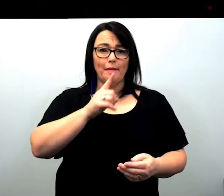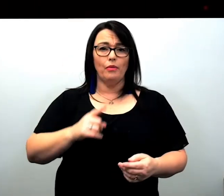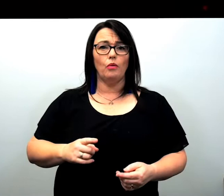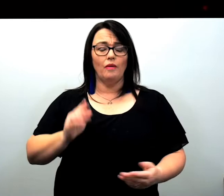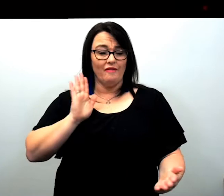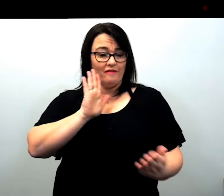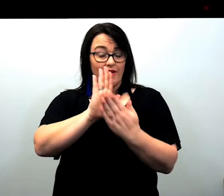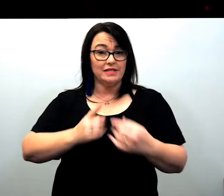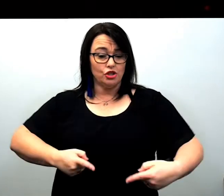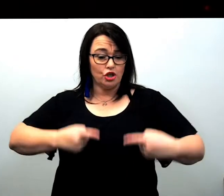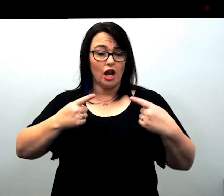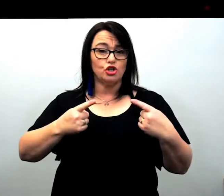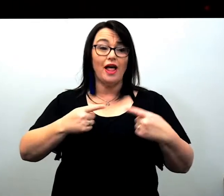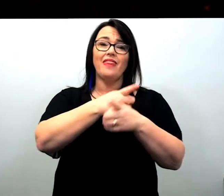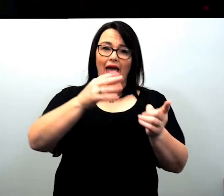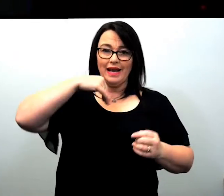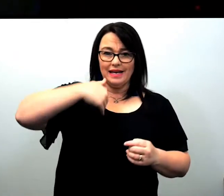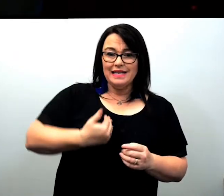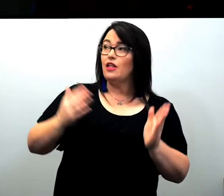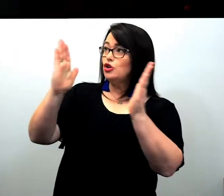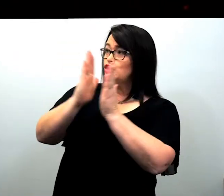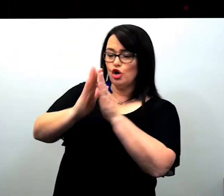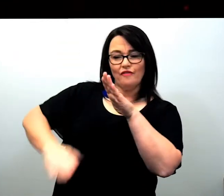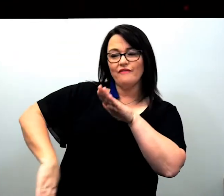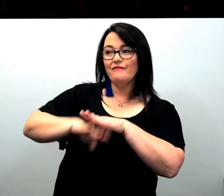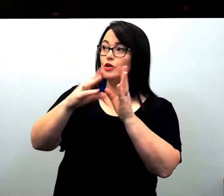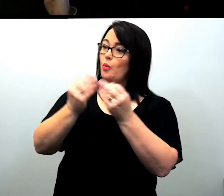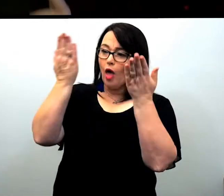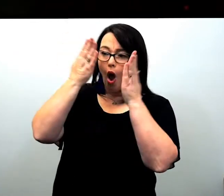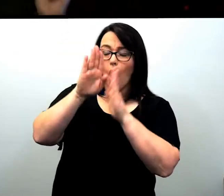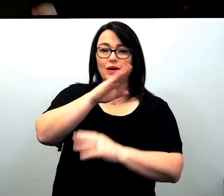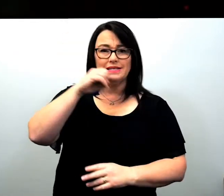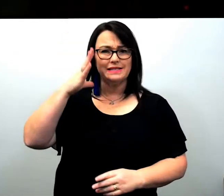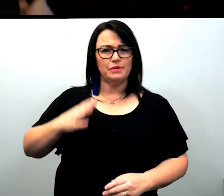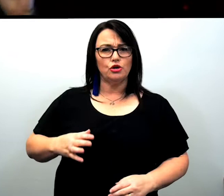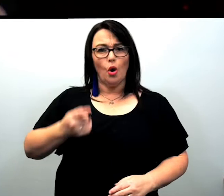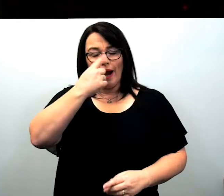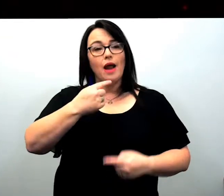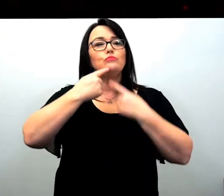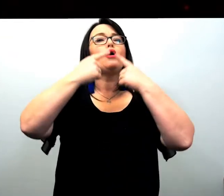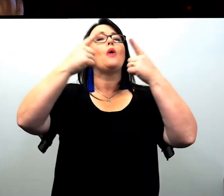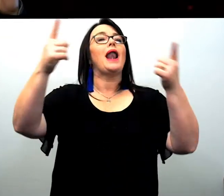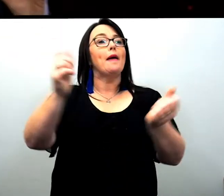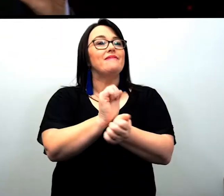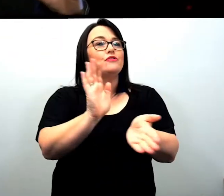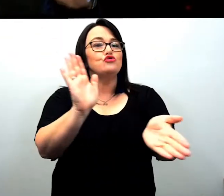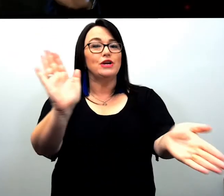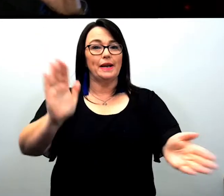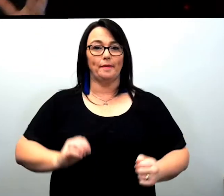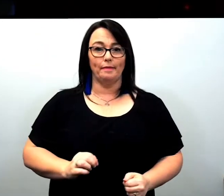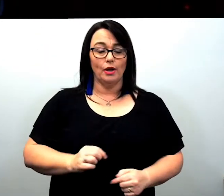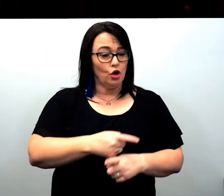God's church empowered by the Spirit of God to rise up. It's to proclaim liberty to the captives. So many